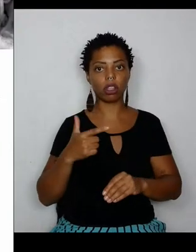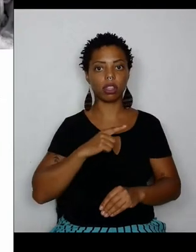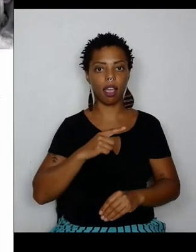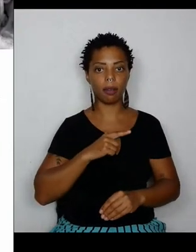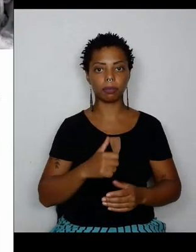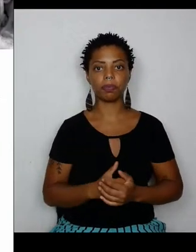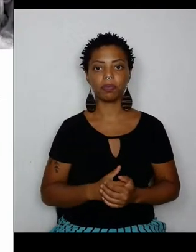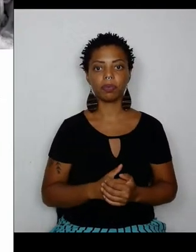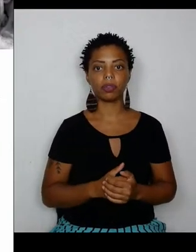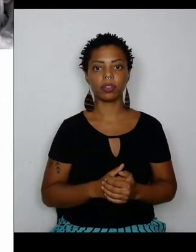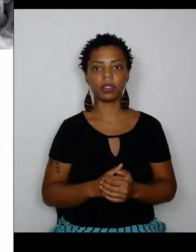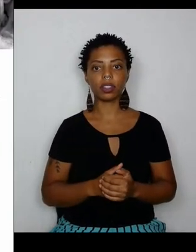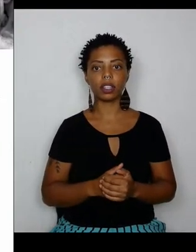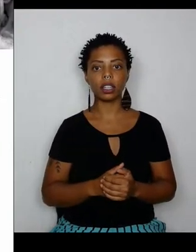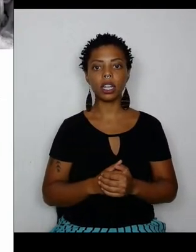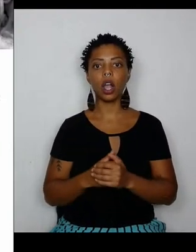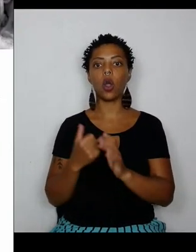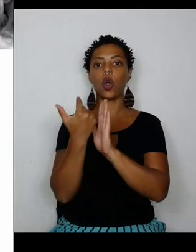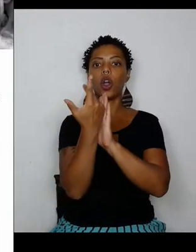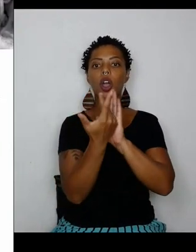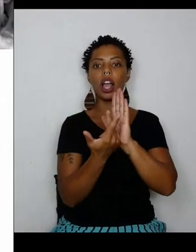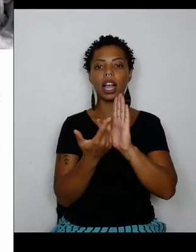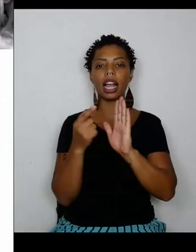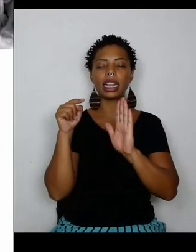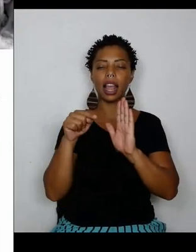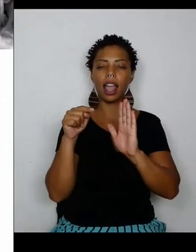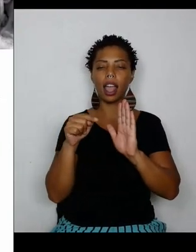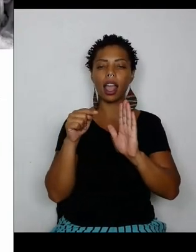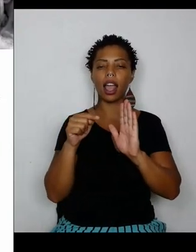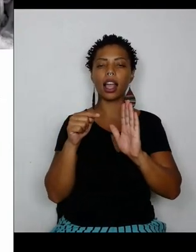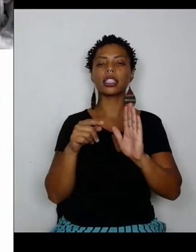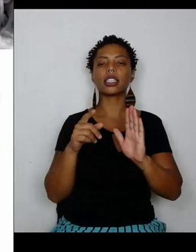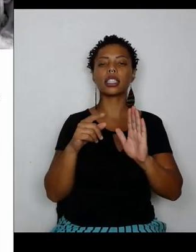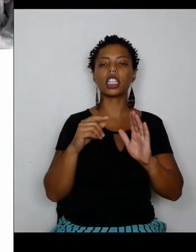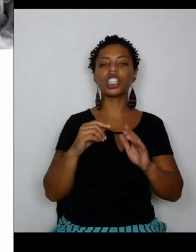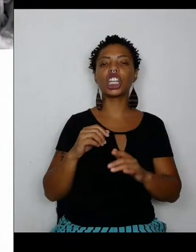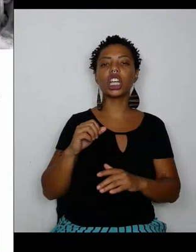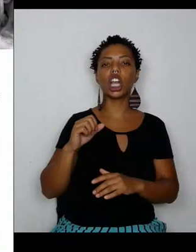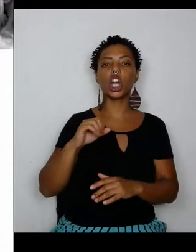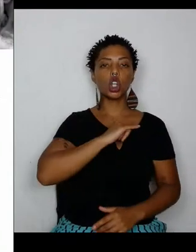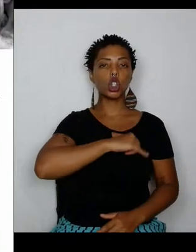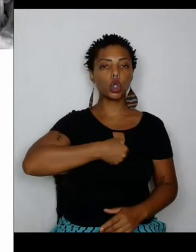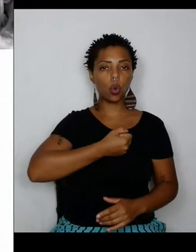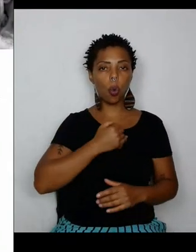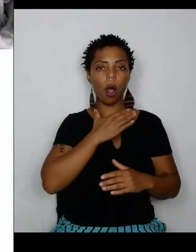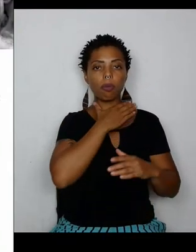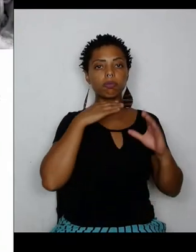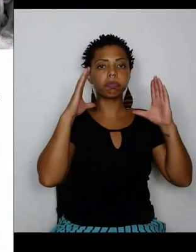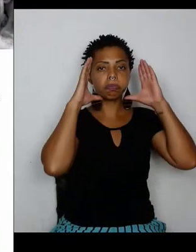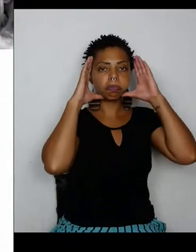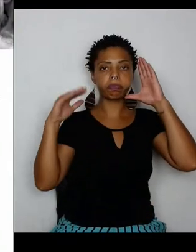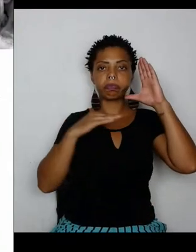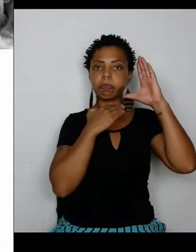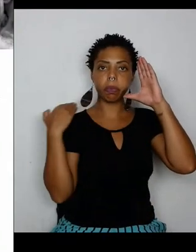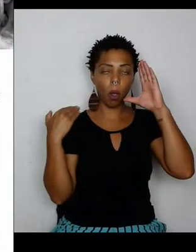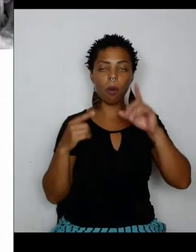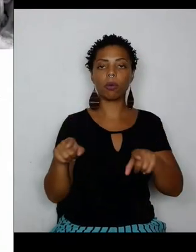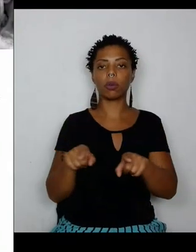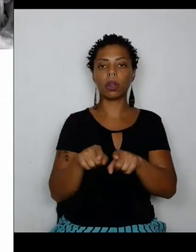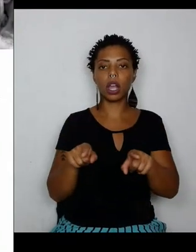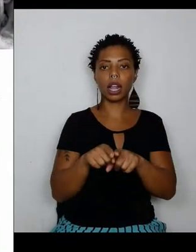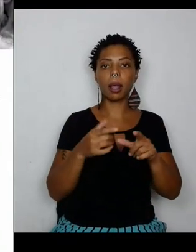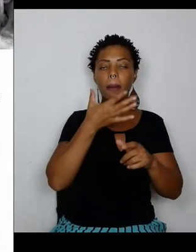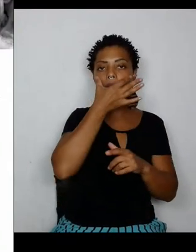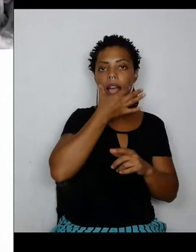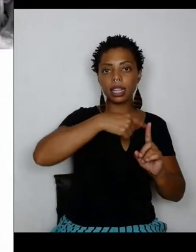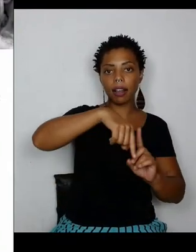icon and saint john the baptist severed head had somewhat fused eventually the holy face retained the centered close-up